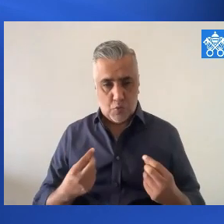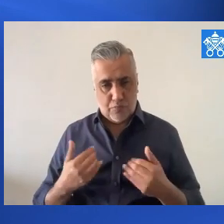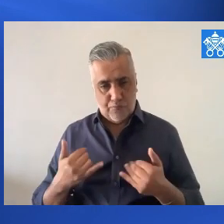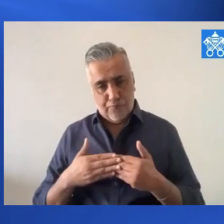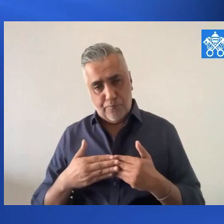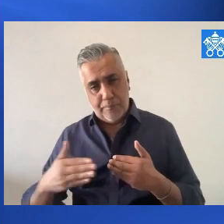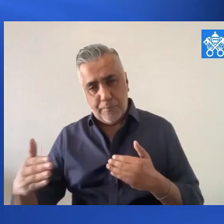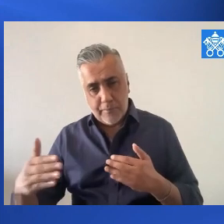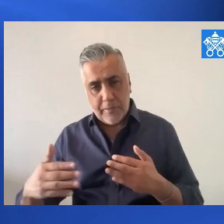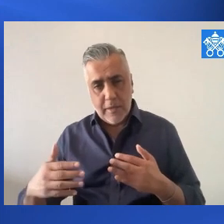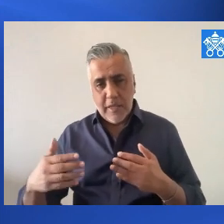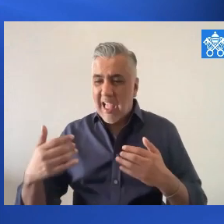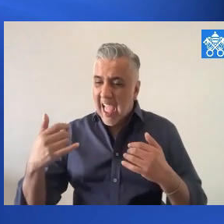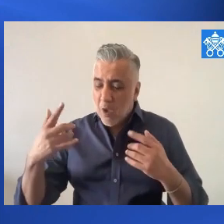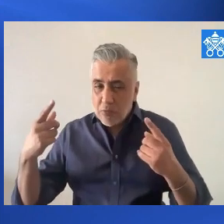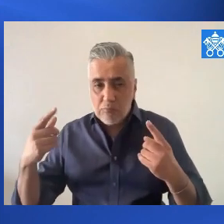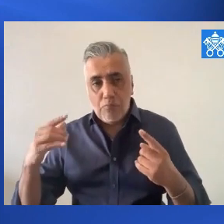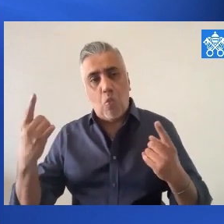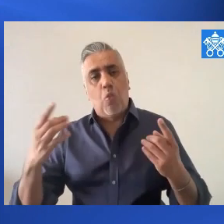precisely what should be done.